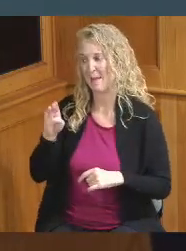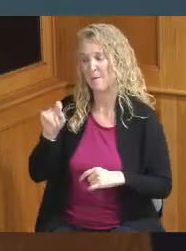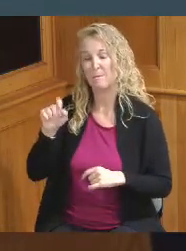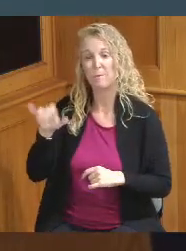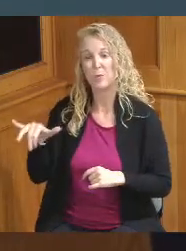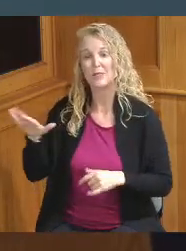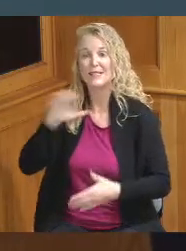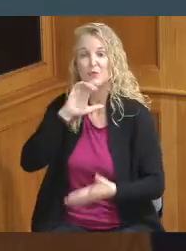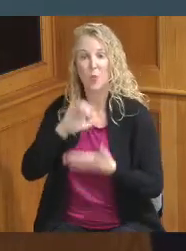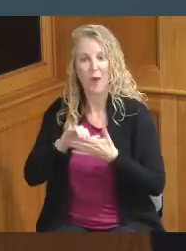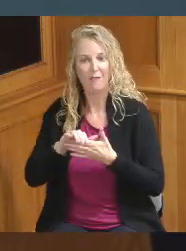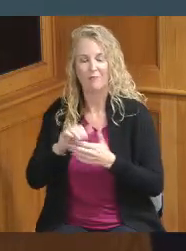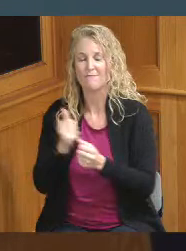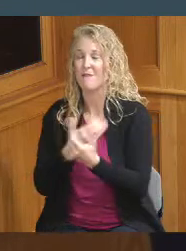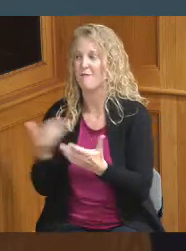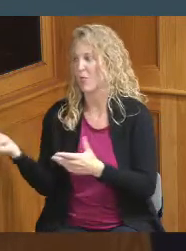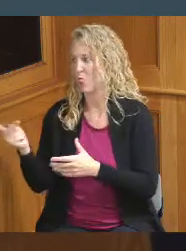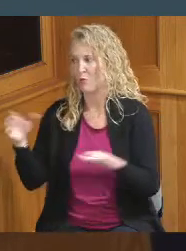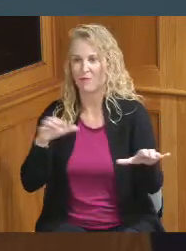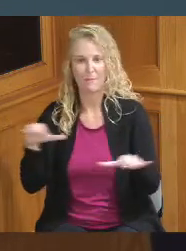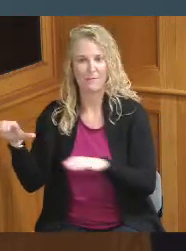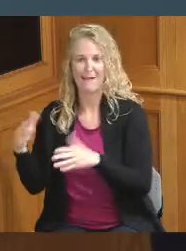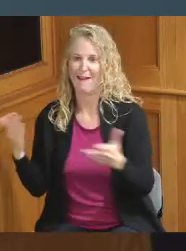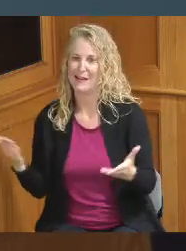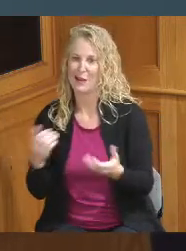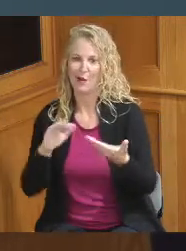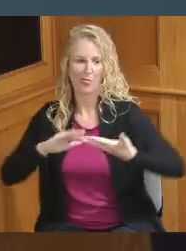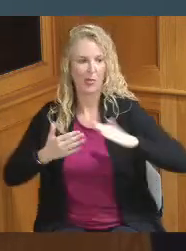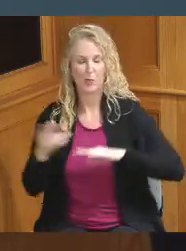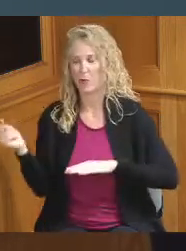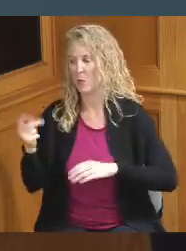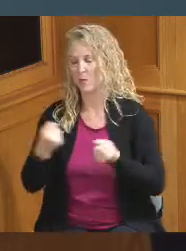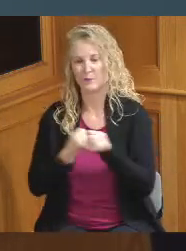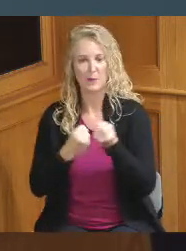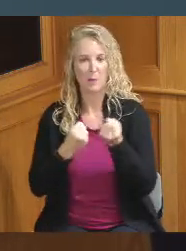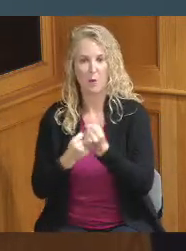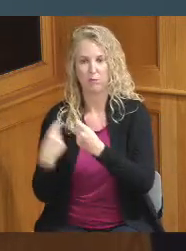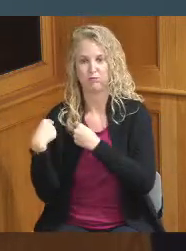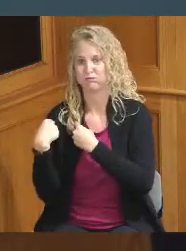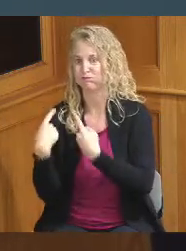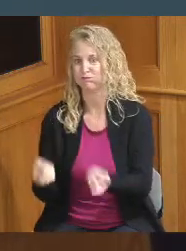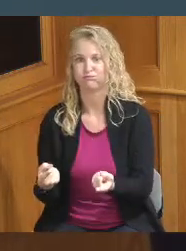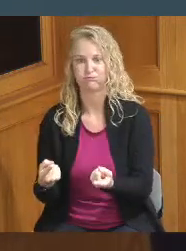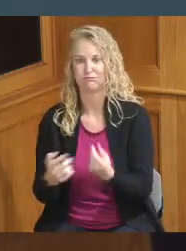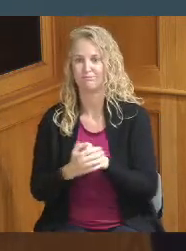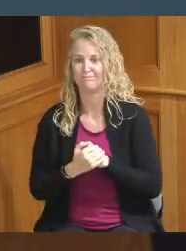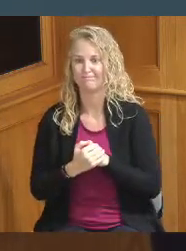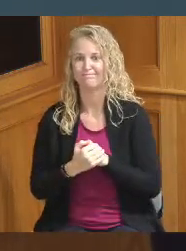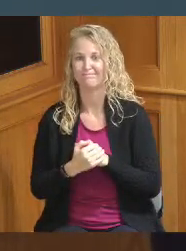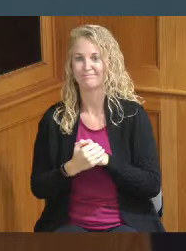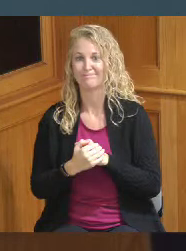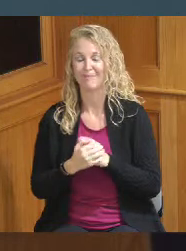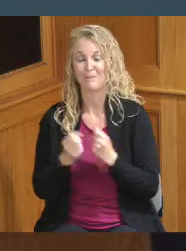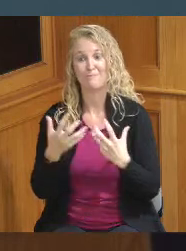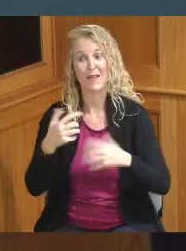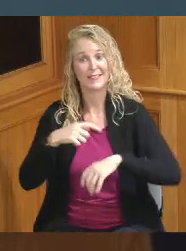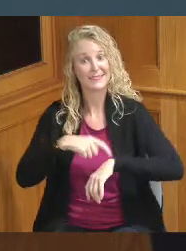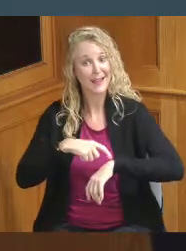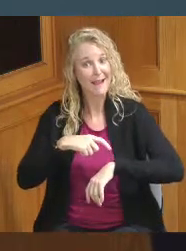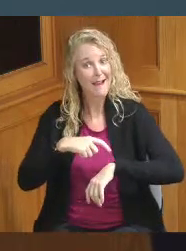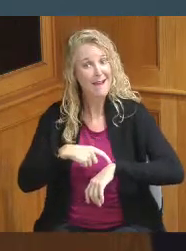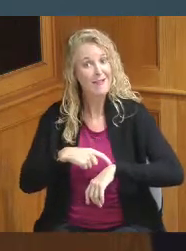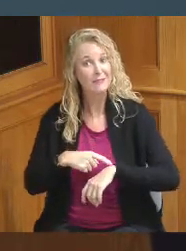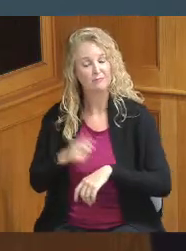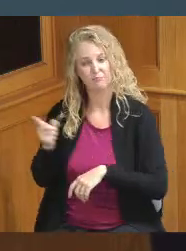wife Patty have done, giving back to the community over the years. And also, a lot of times, you know,